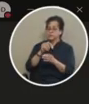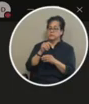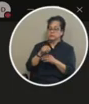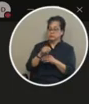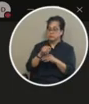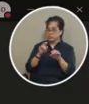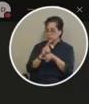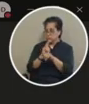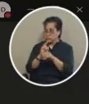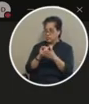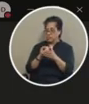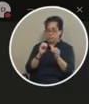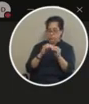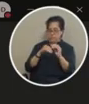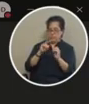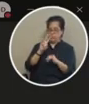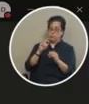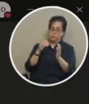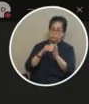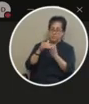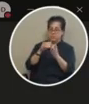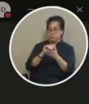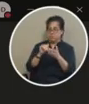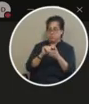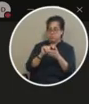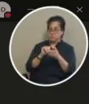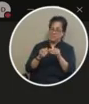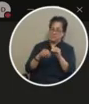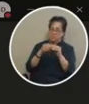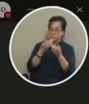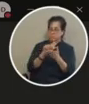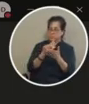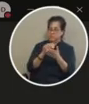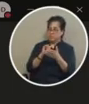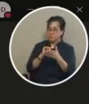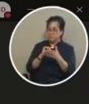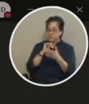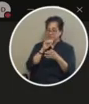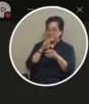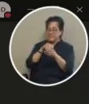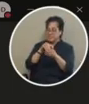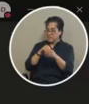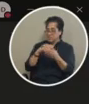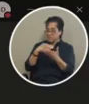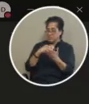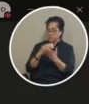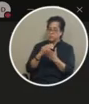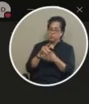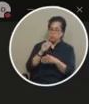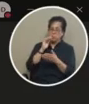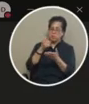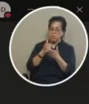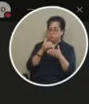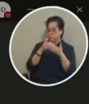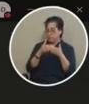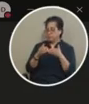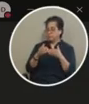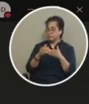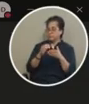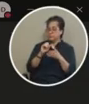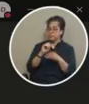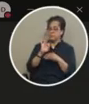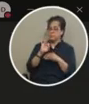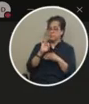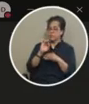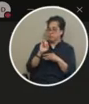that award, and so it was over $2 million of additional funding that they had not accounted for in their budget. So that will help them going forward, help offset some